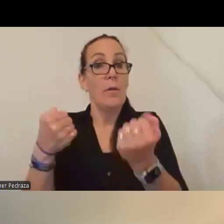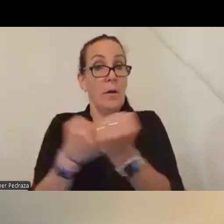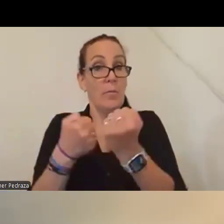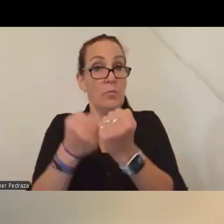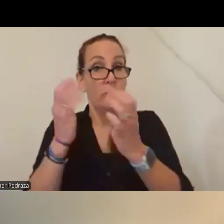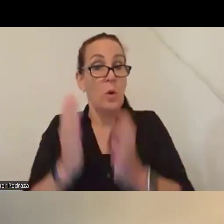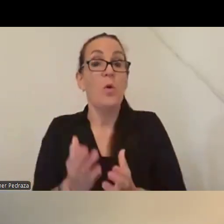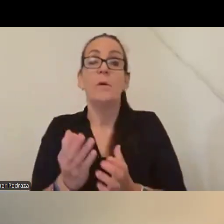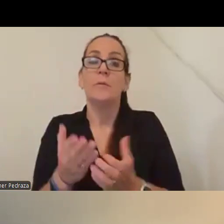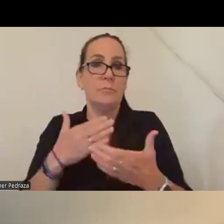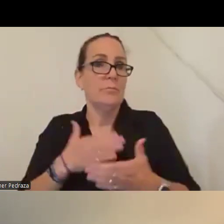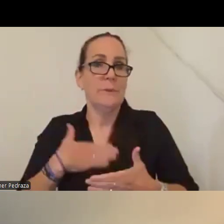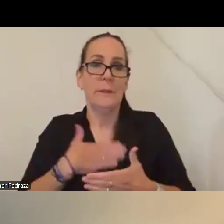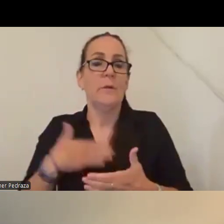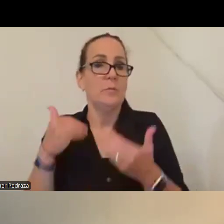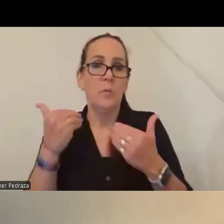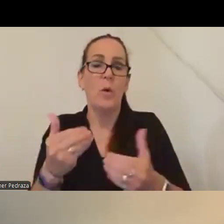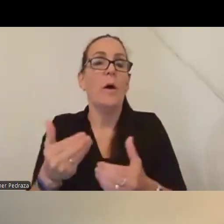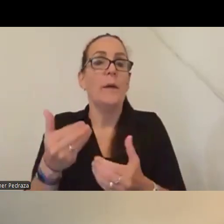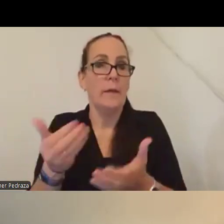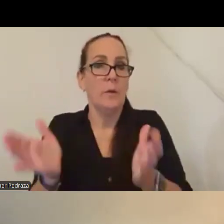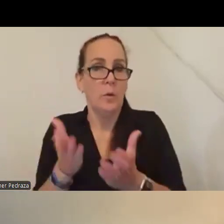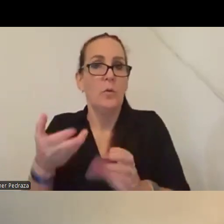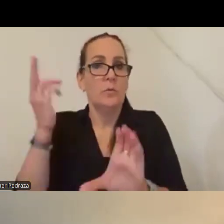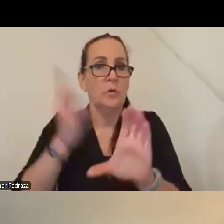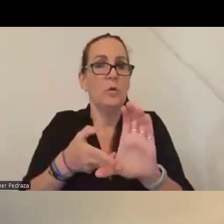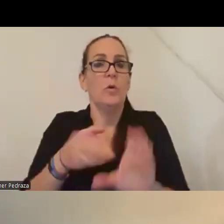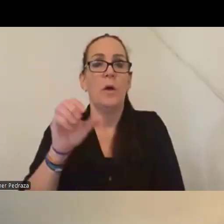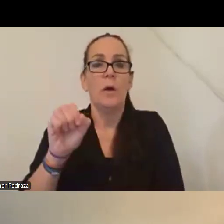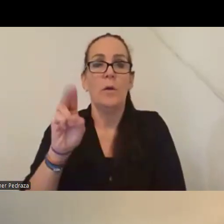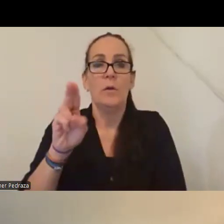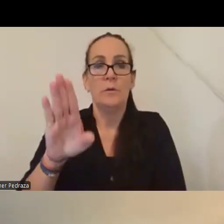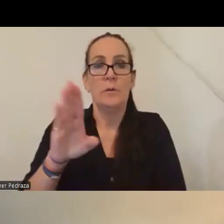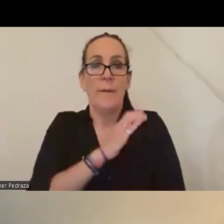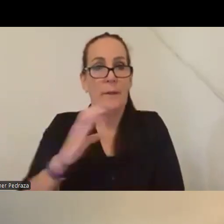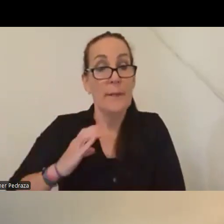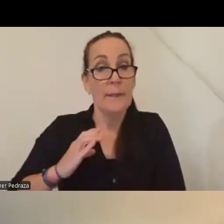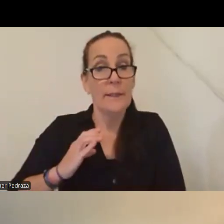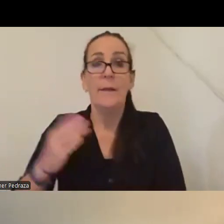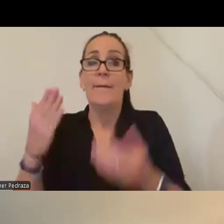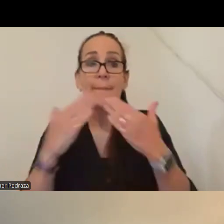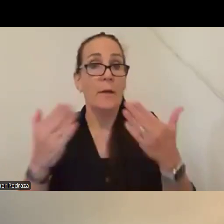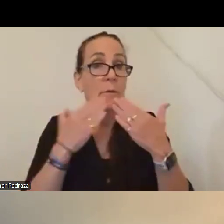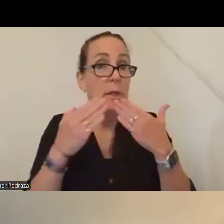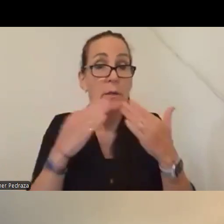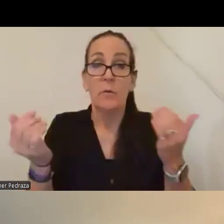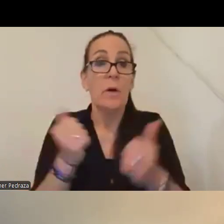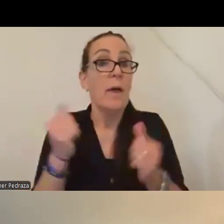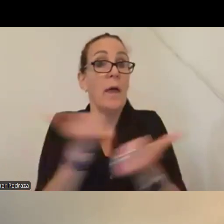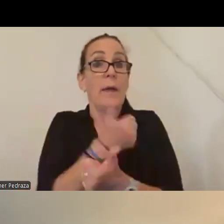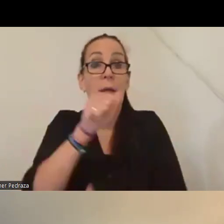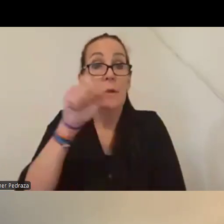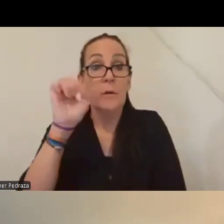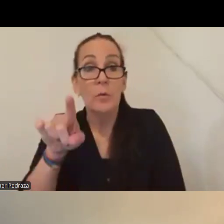the subcommittee. Thank you, everybody. Any questions, comments this time?